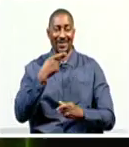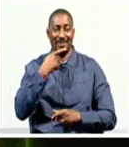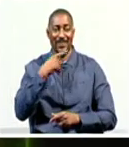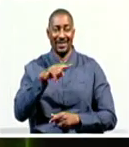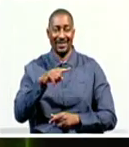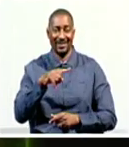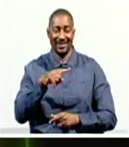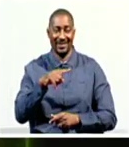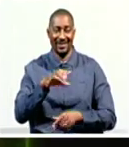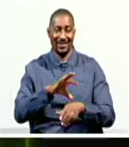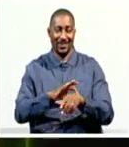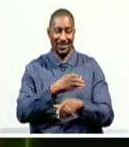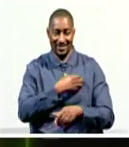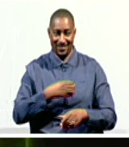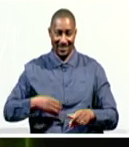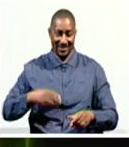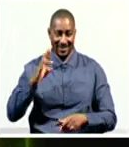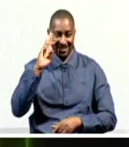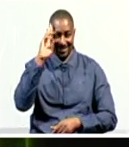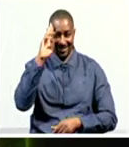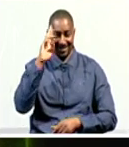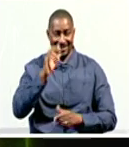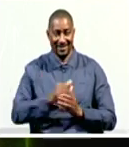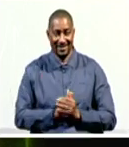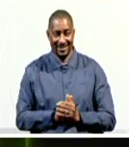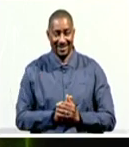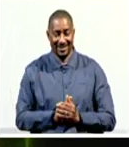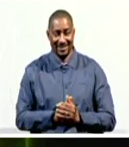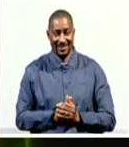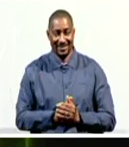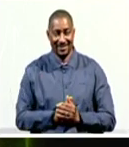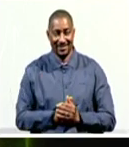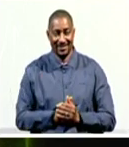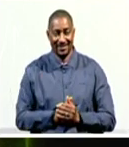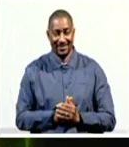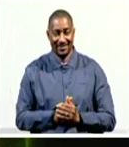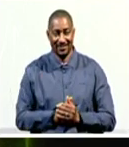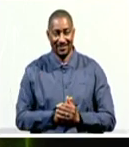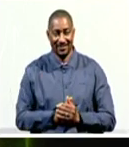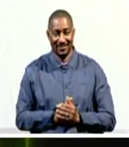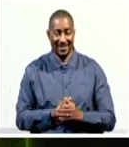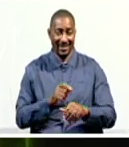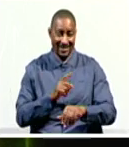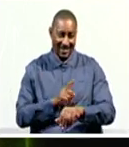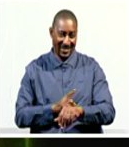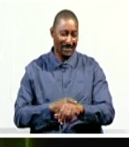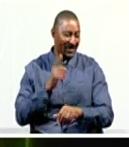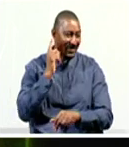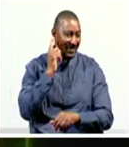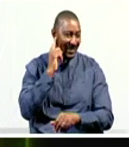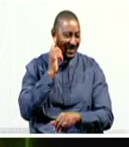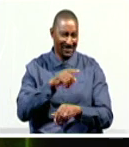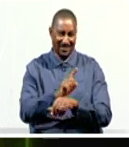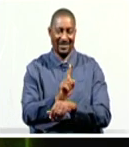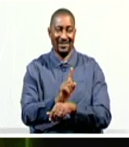the late Dr. President Hage Geingob. Where were you the night that the news was released by